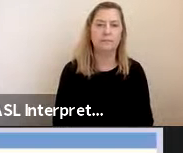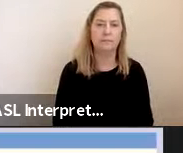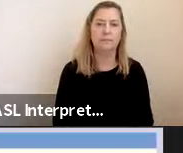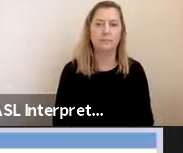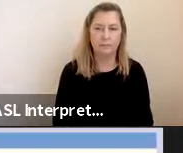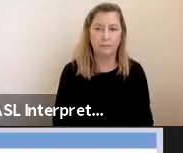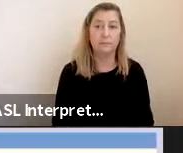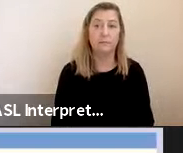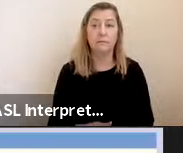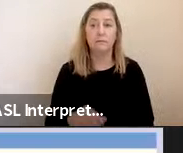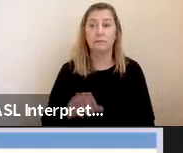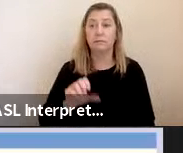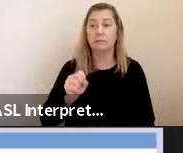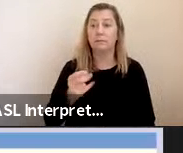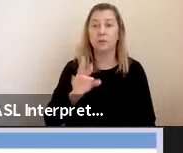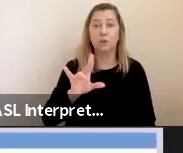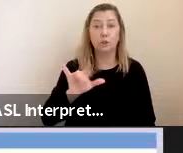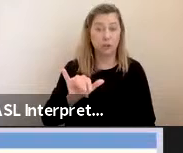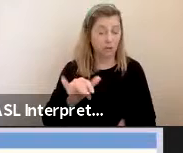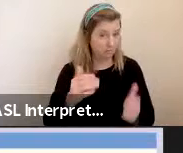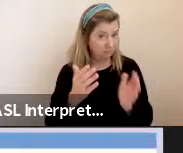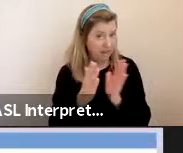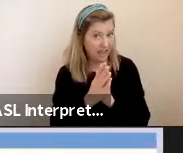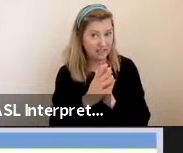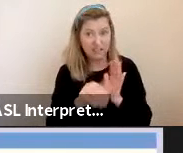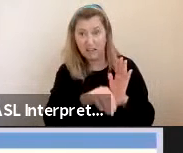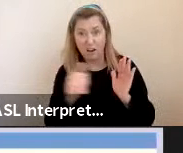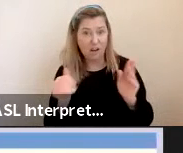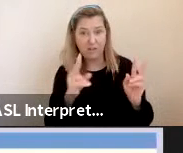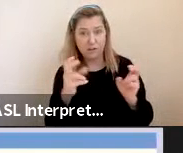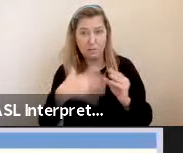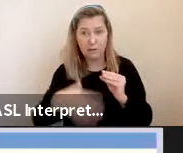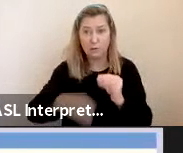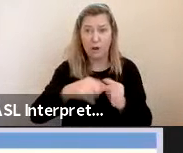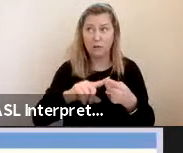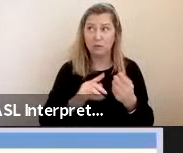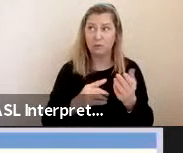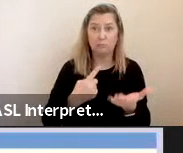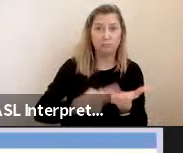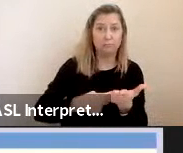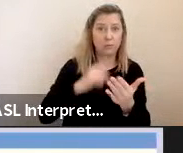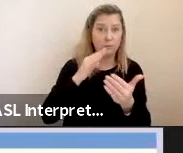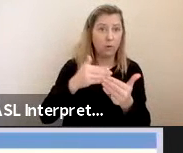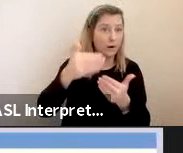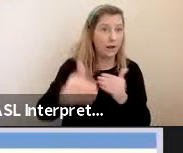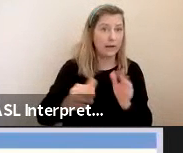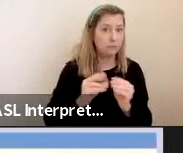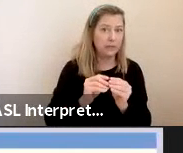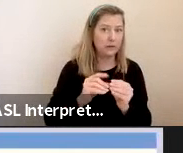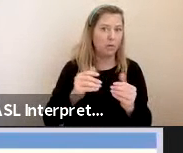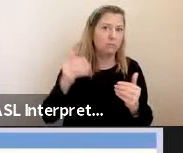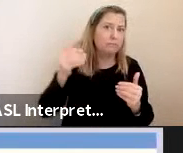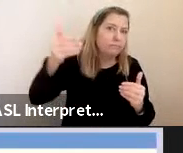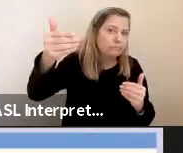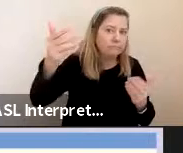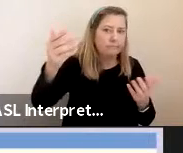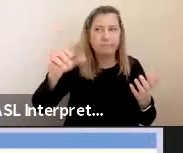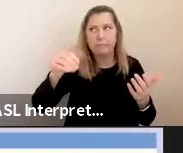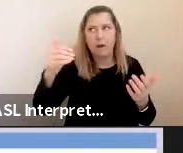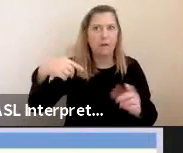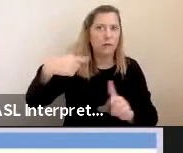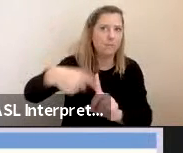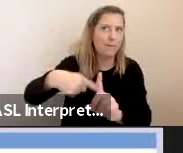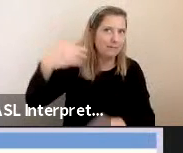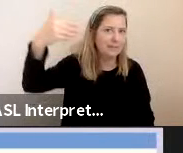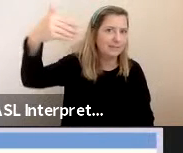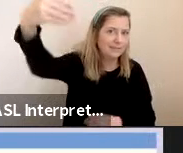Any other agenda items people would like to see on the agenda in the at the next meeting, or any in other month down